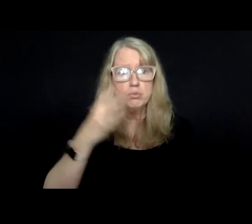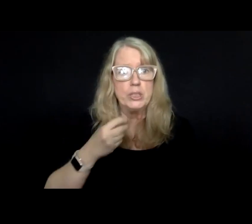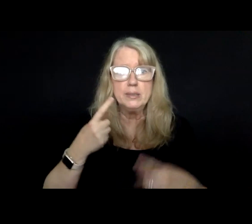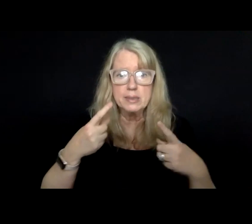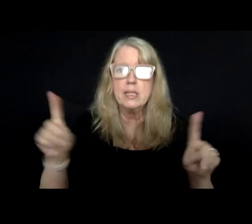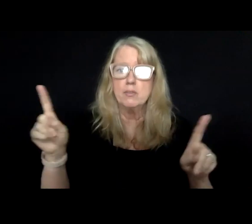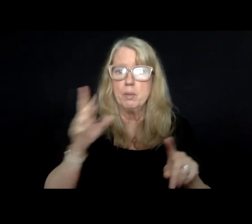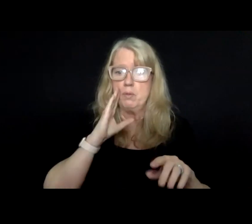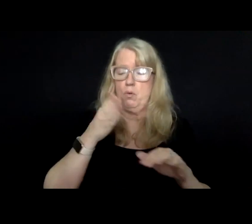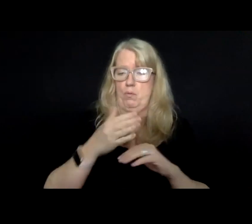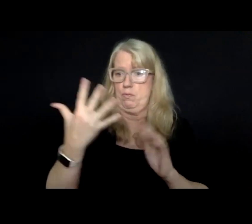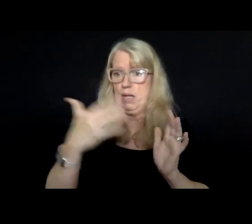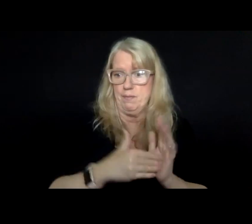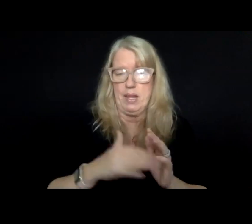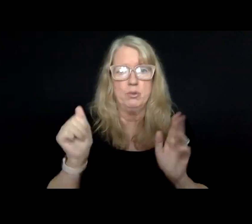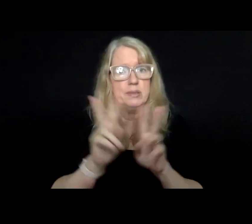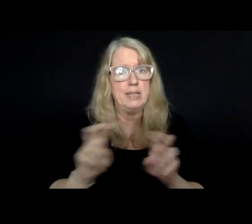5,000 assessments, we have a